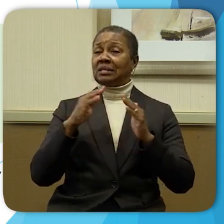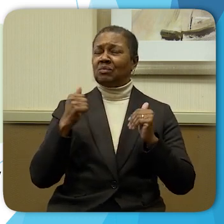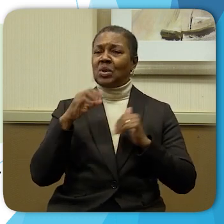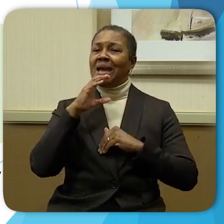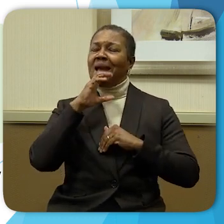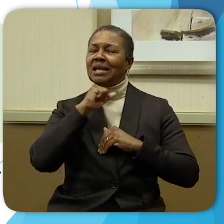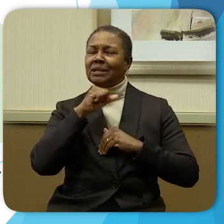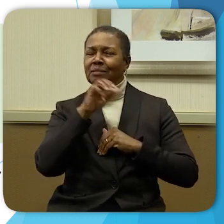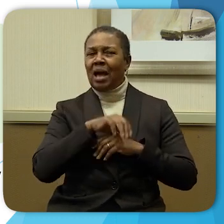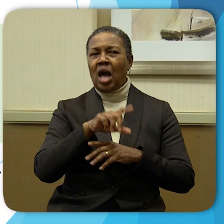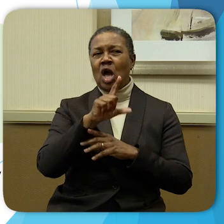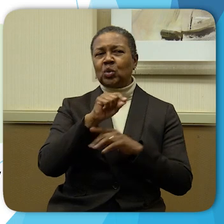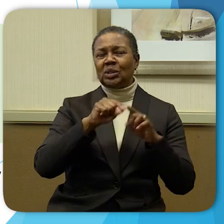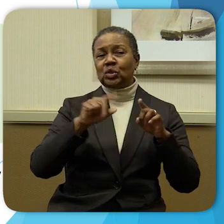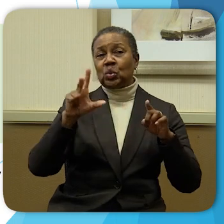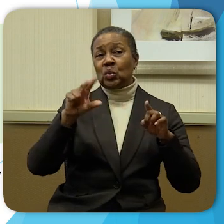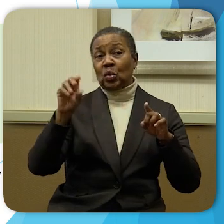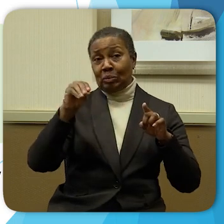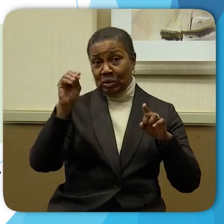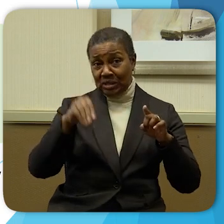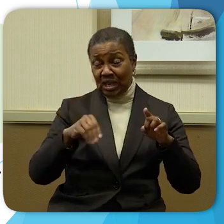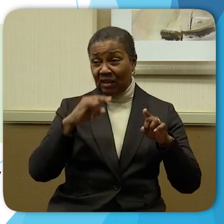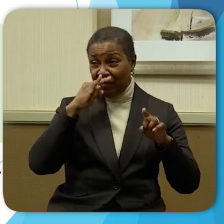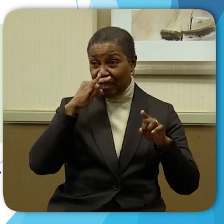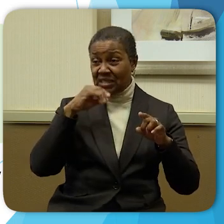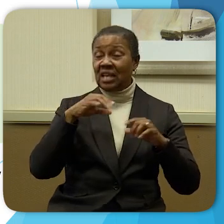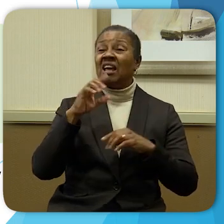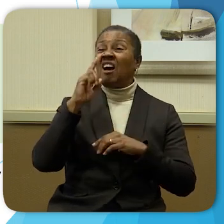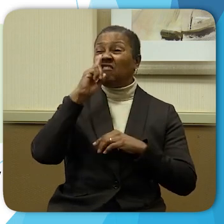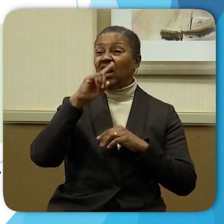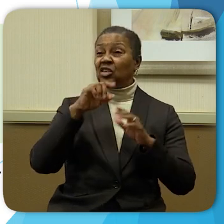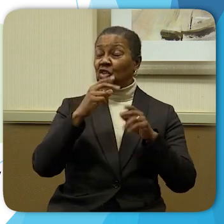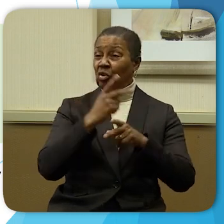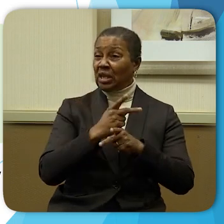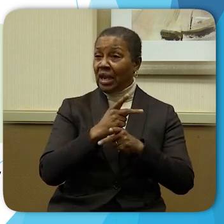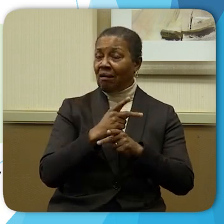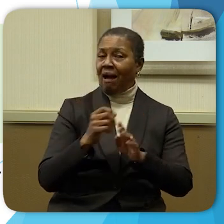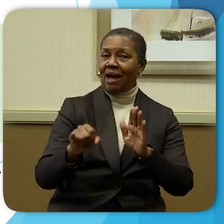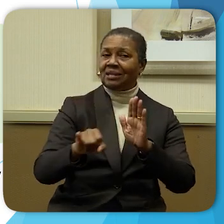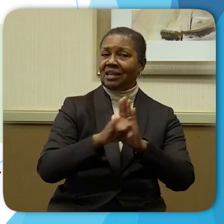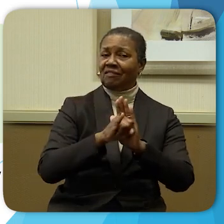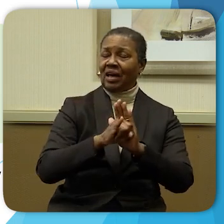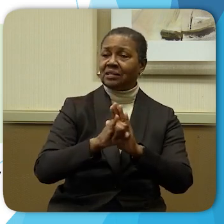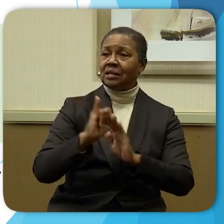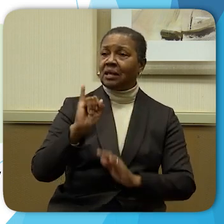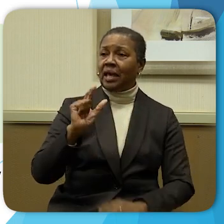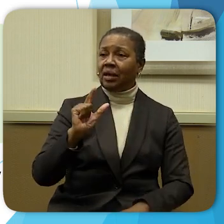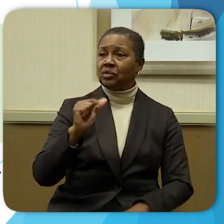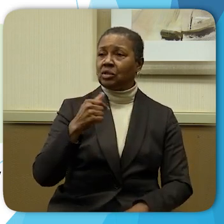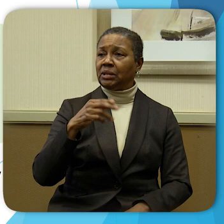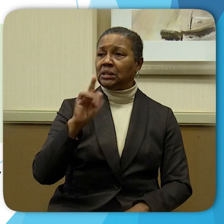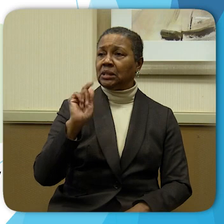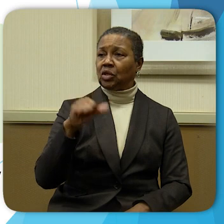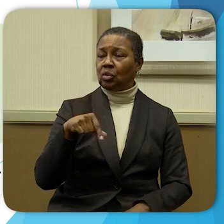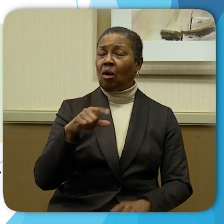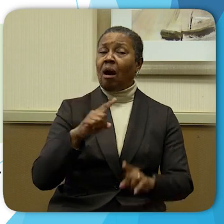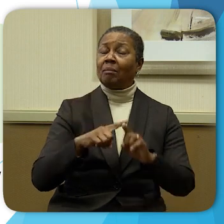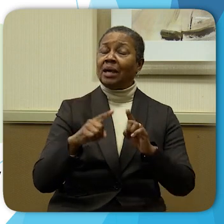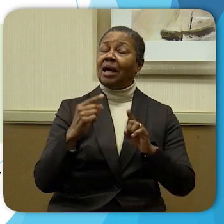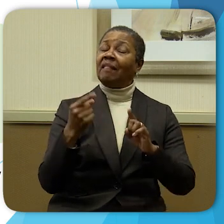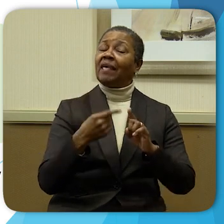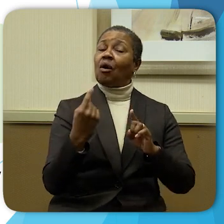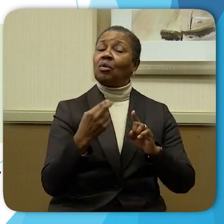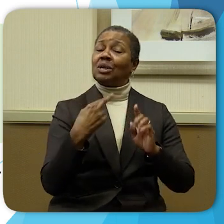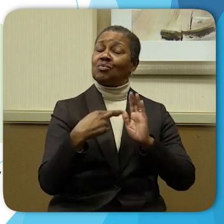estimate that there's between 20 and 30% of kids in foster care identify as LGBTQ, but we really only think they